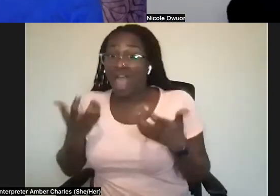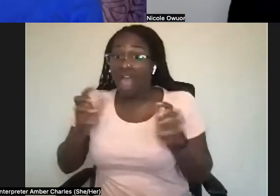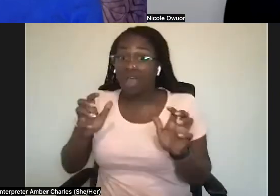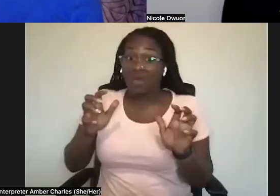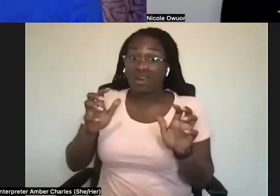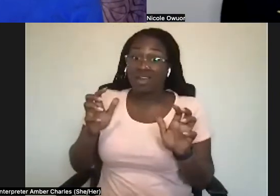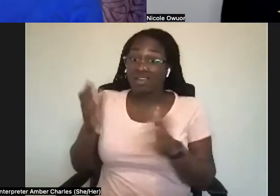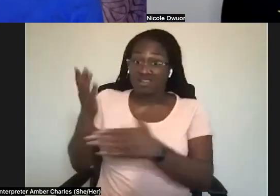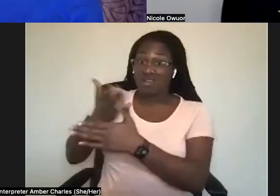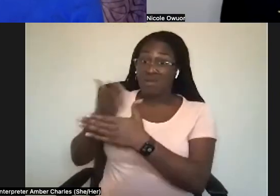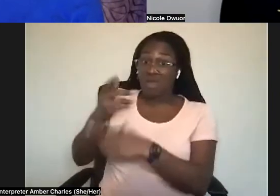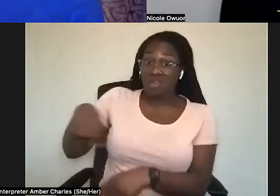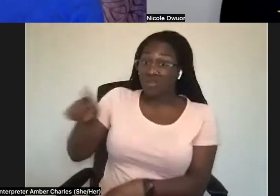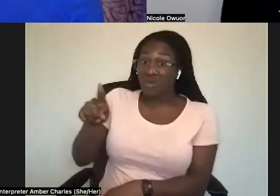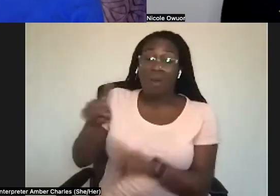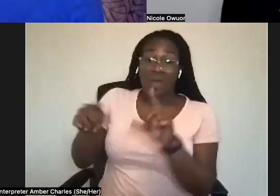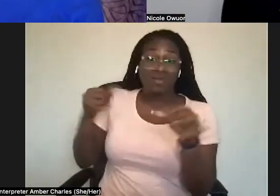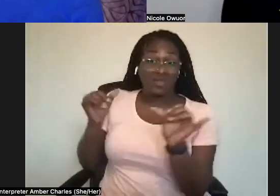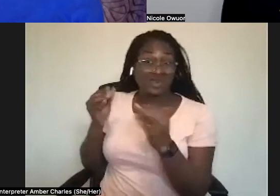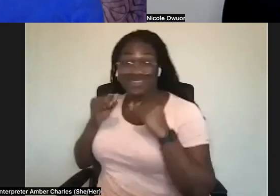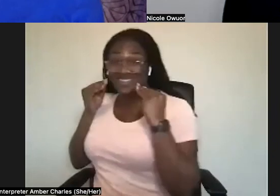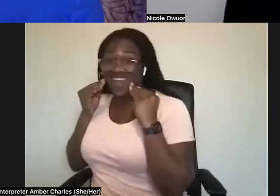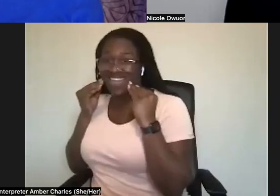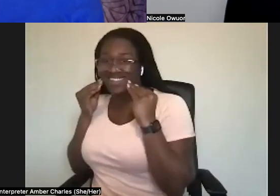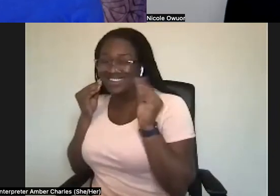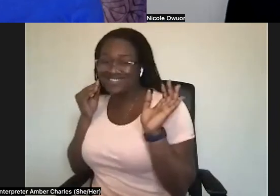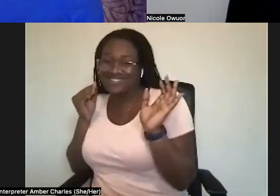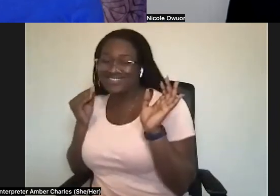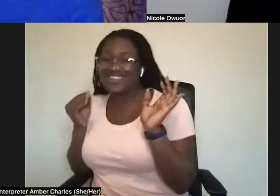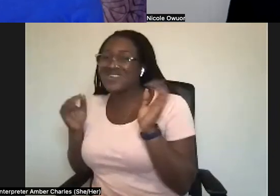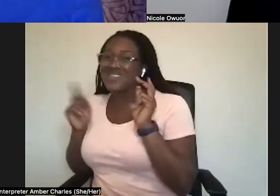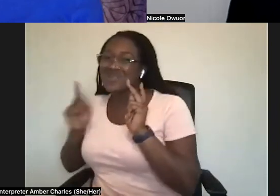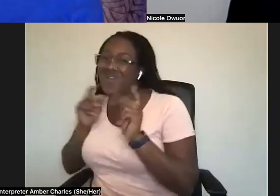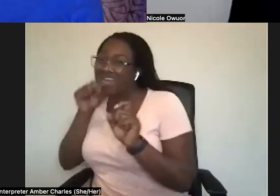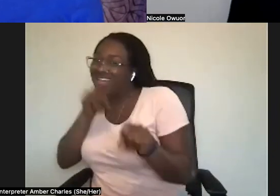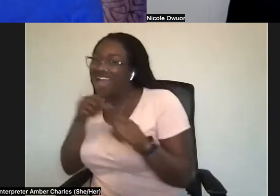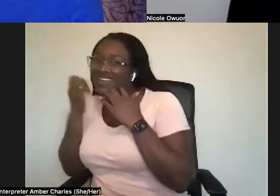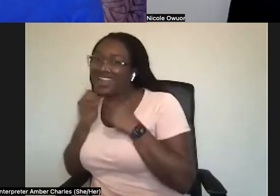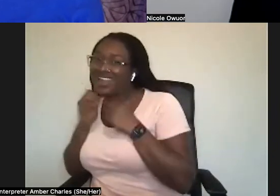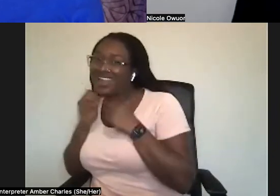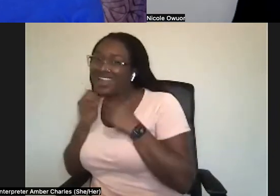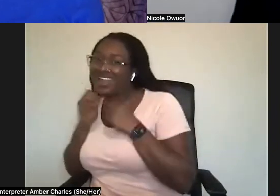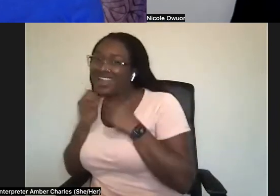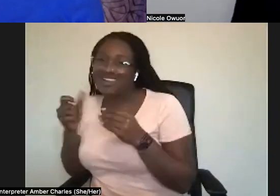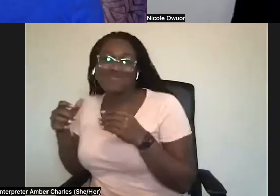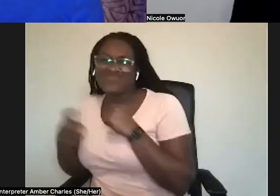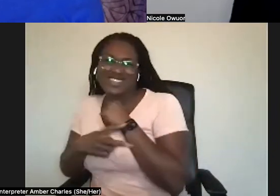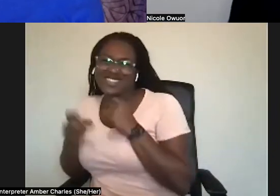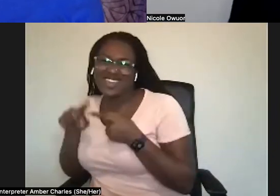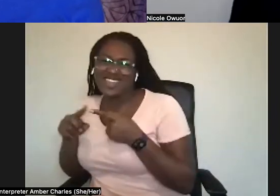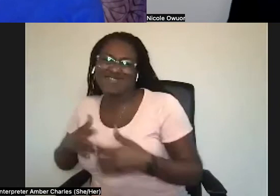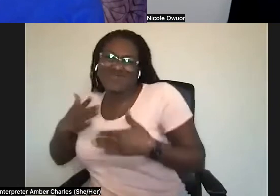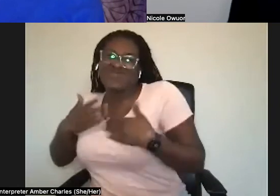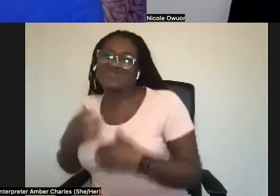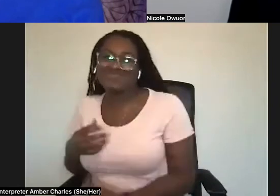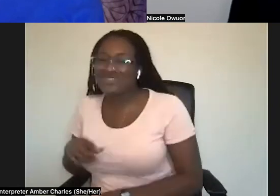but I'm still going to be smiling over here with the people who I love and I care about. You're not going to take that joy from me. That's what